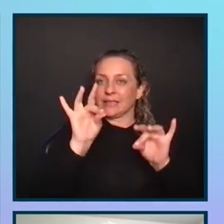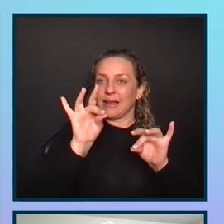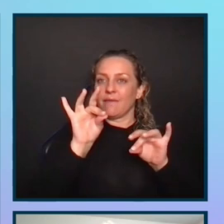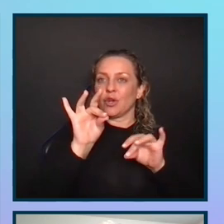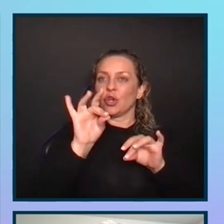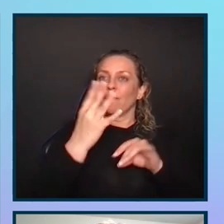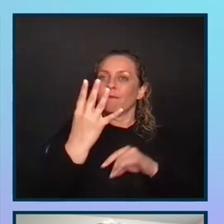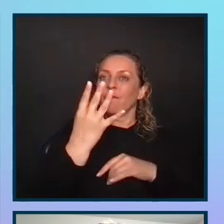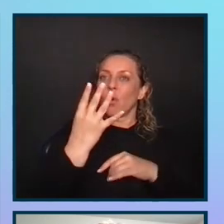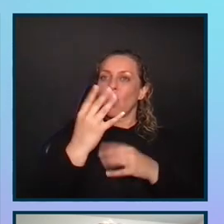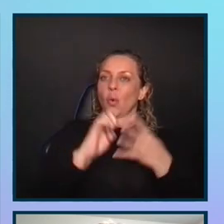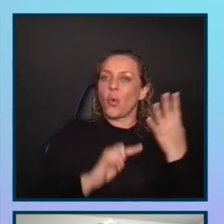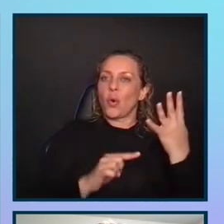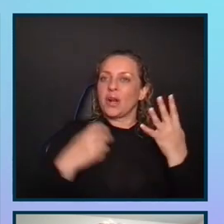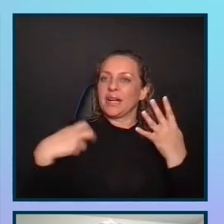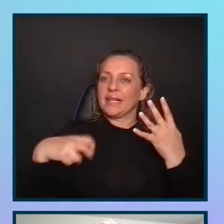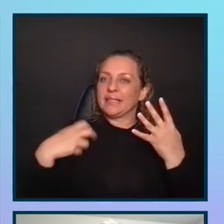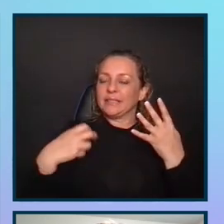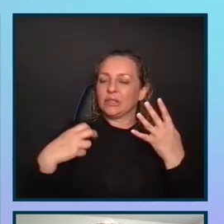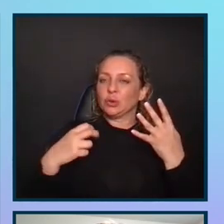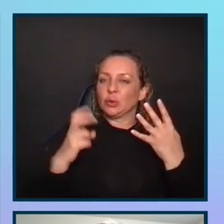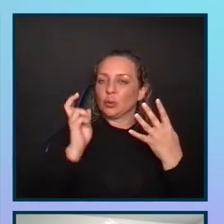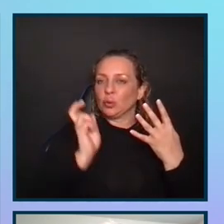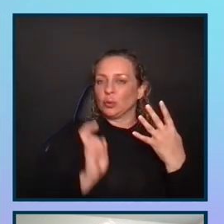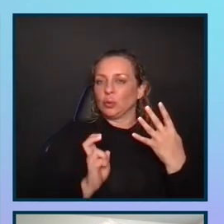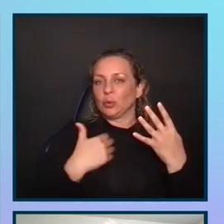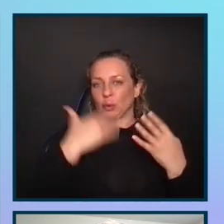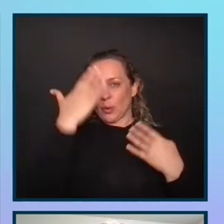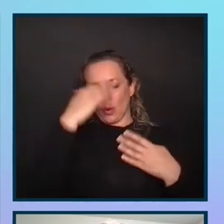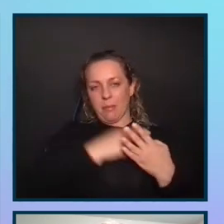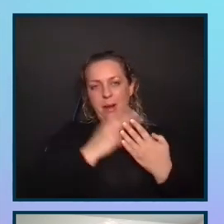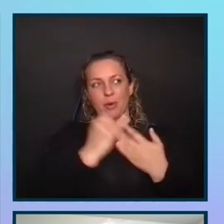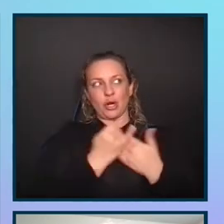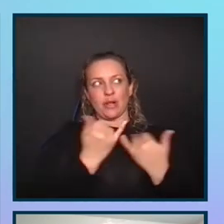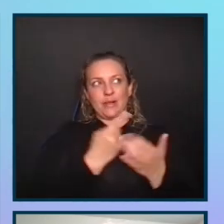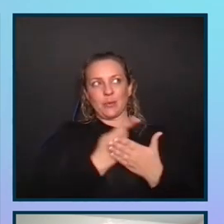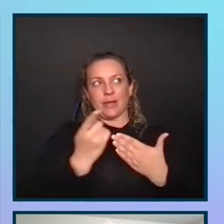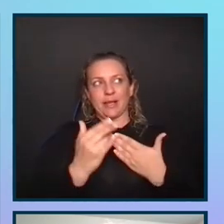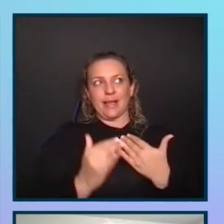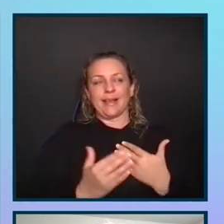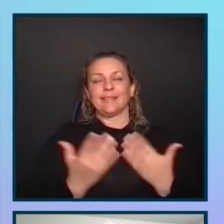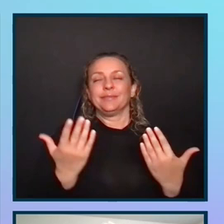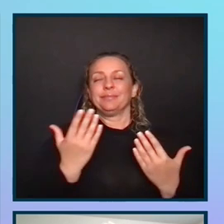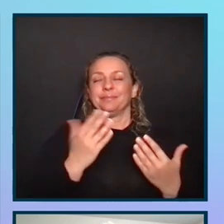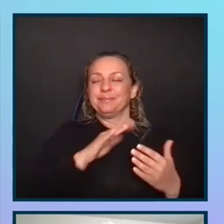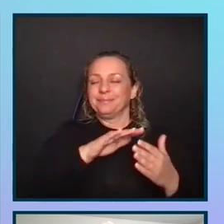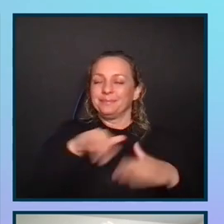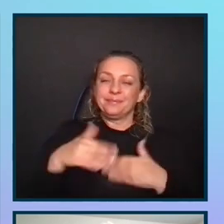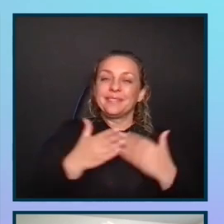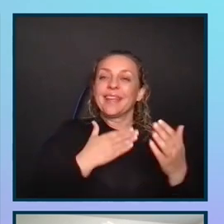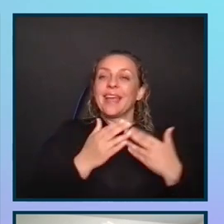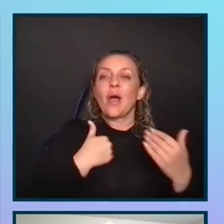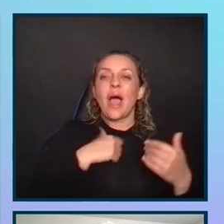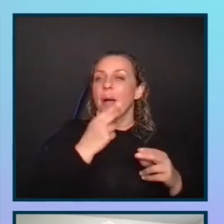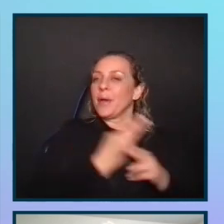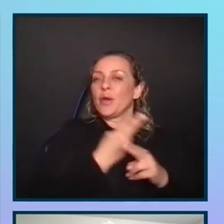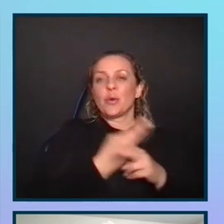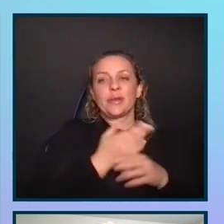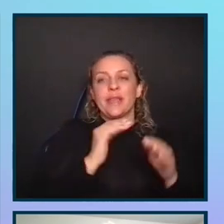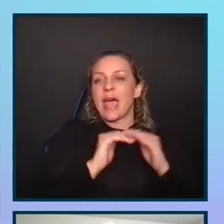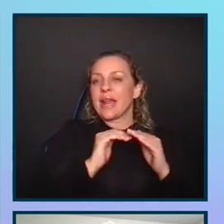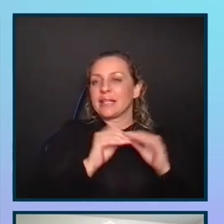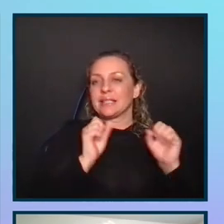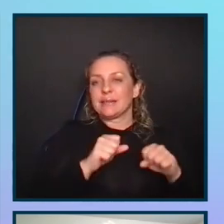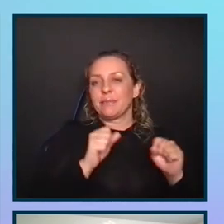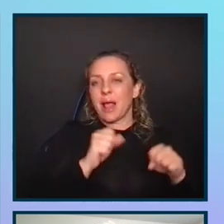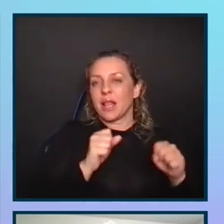issues. And so I know what my project is going to be this weekend. So anyway, I am not using